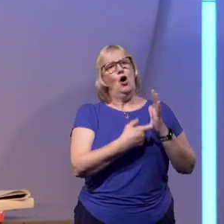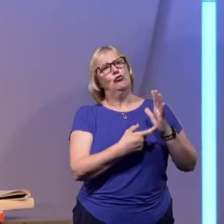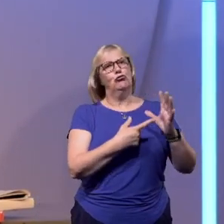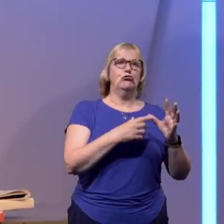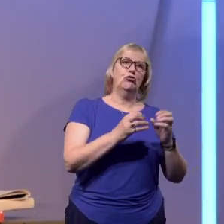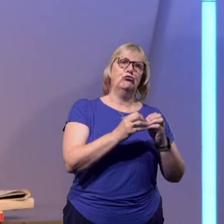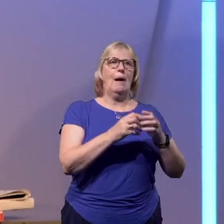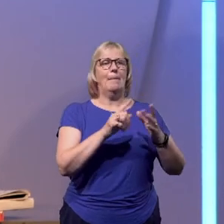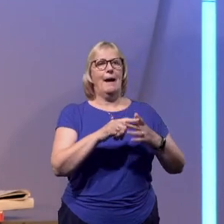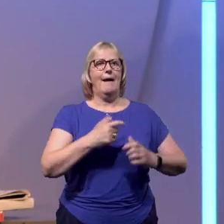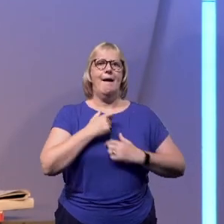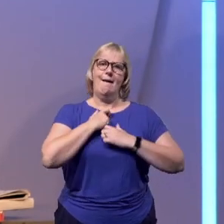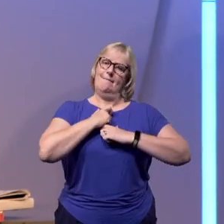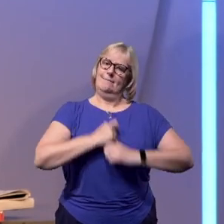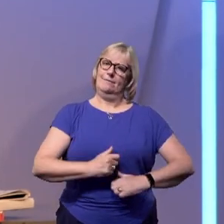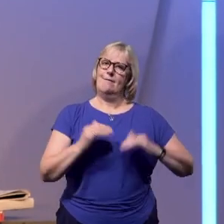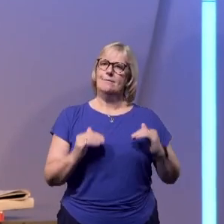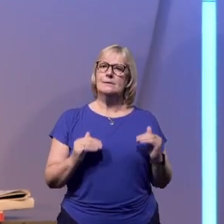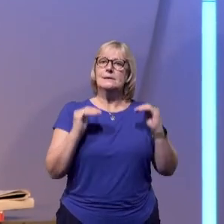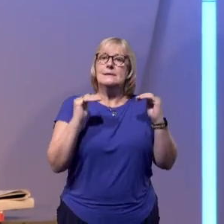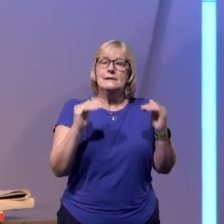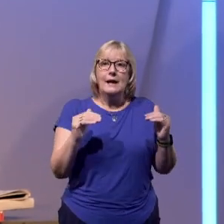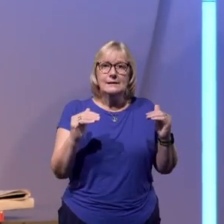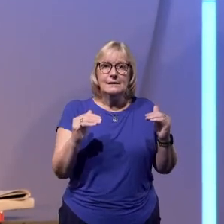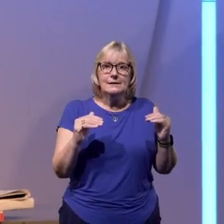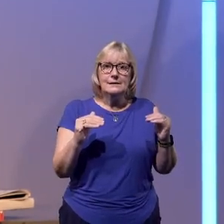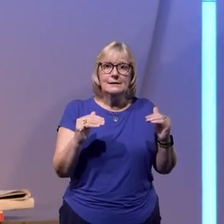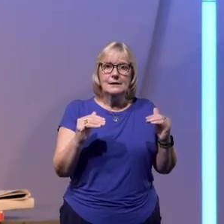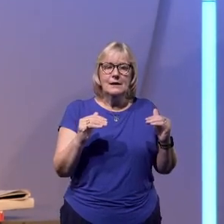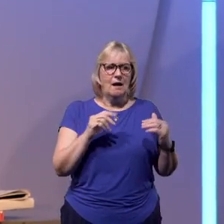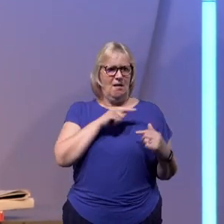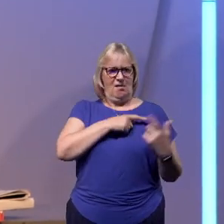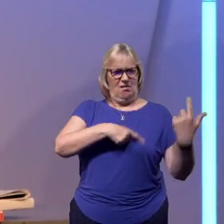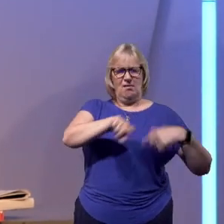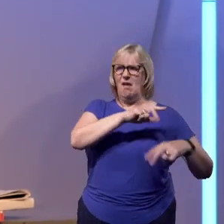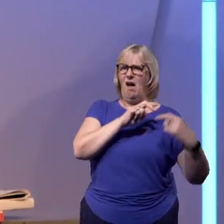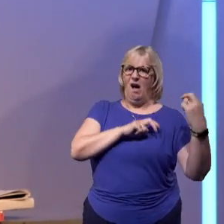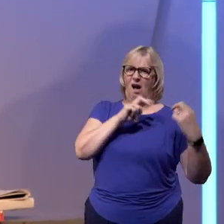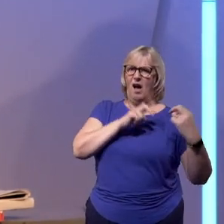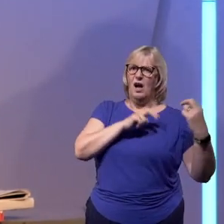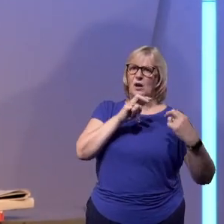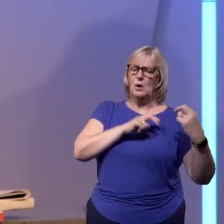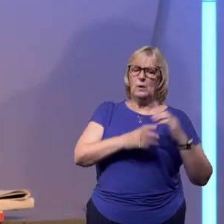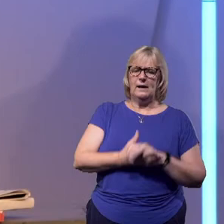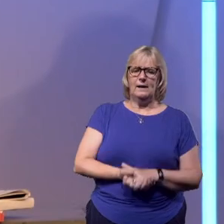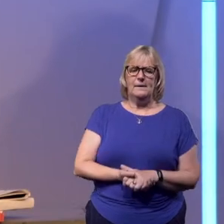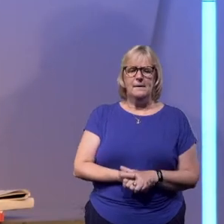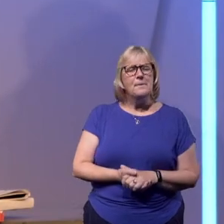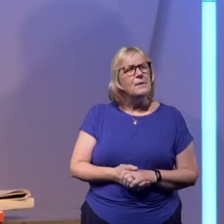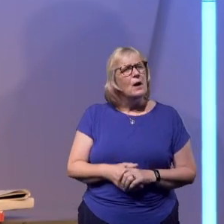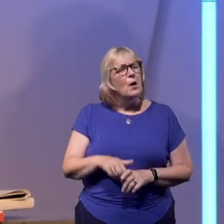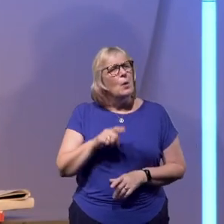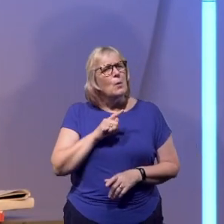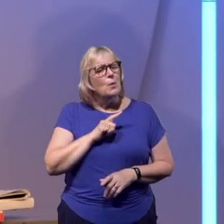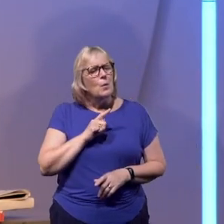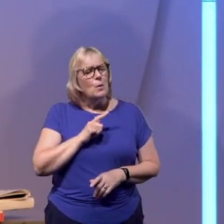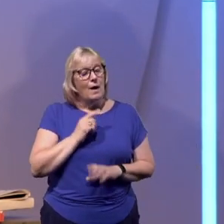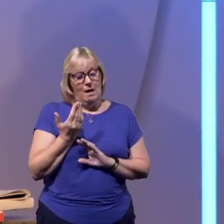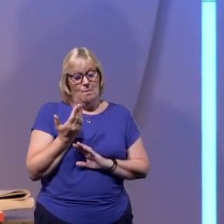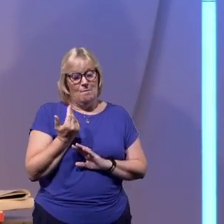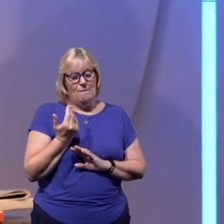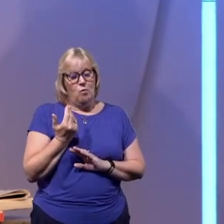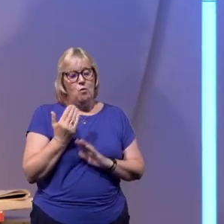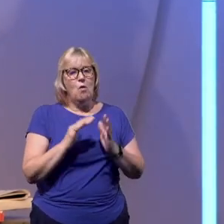about status. And of course, it's not surprising they're arguing because actually, do you remember what's just happened before in